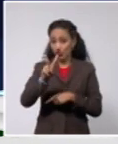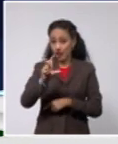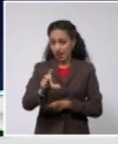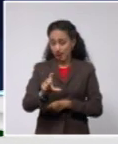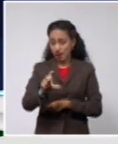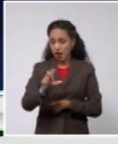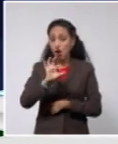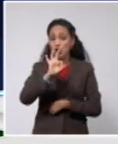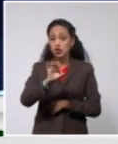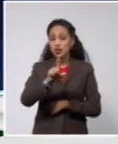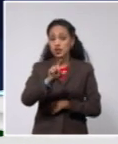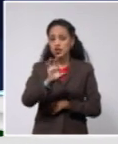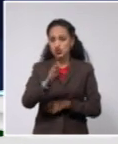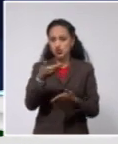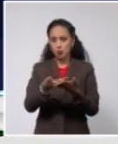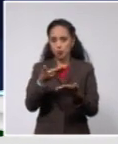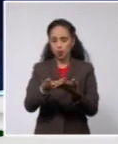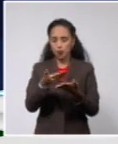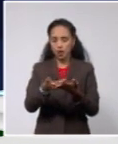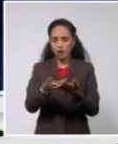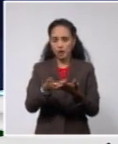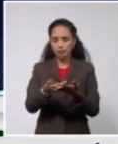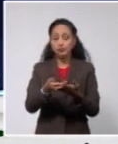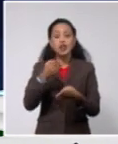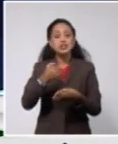417 in Santiago de Cubas,